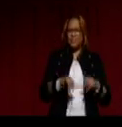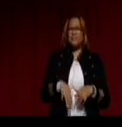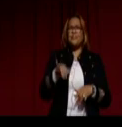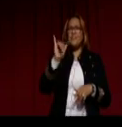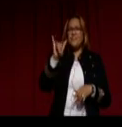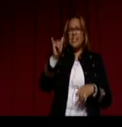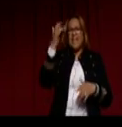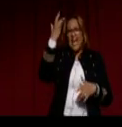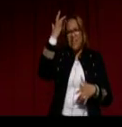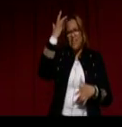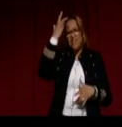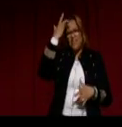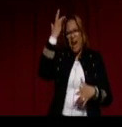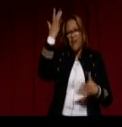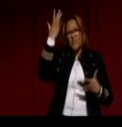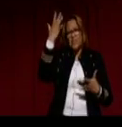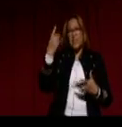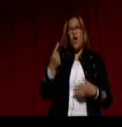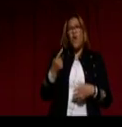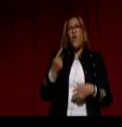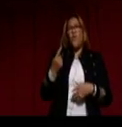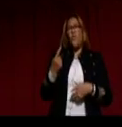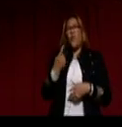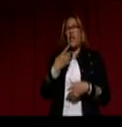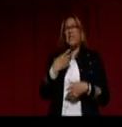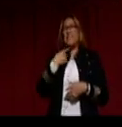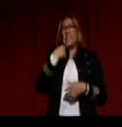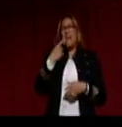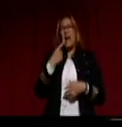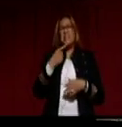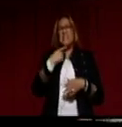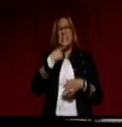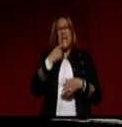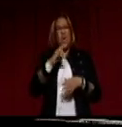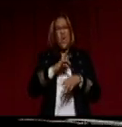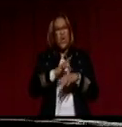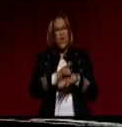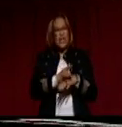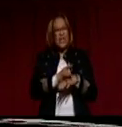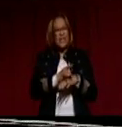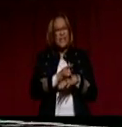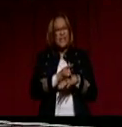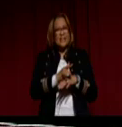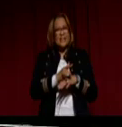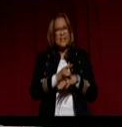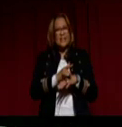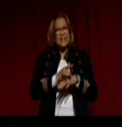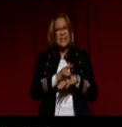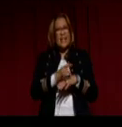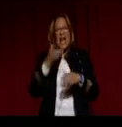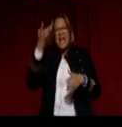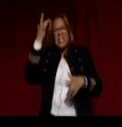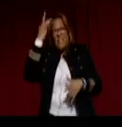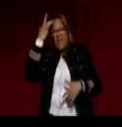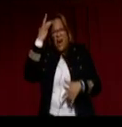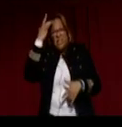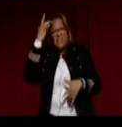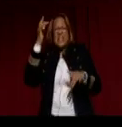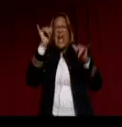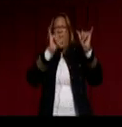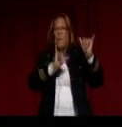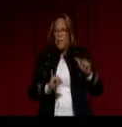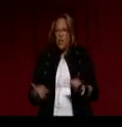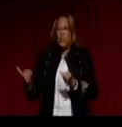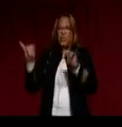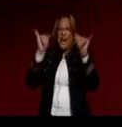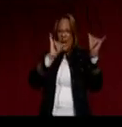virus, actually, one of the comments that was made earlier was that the virus can mutate. But what